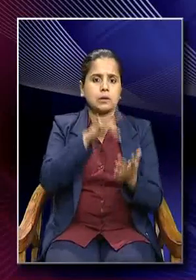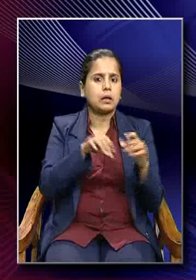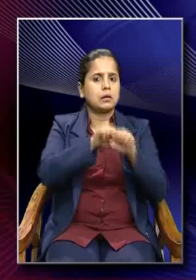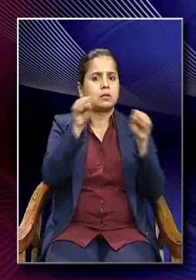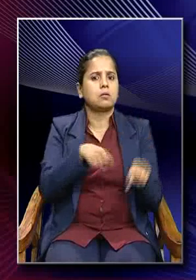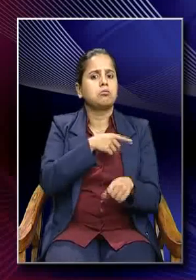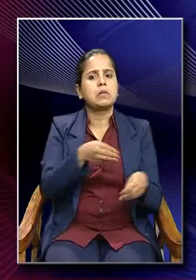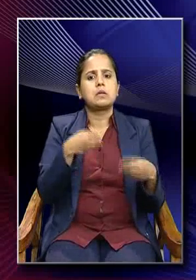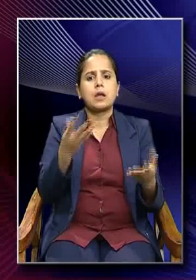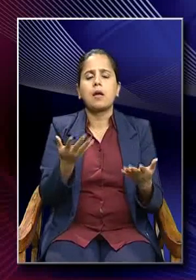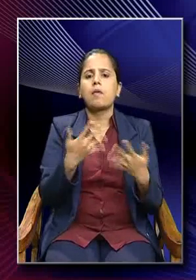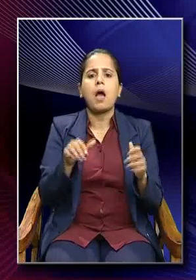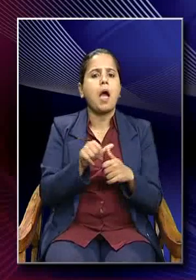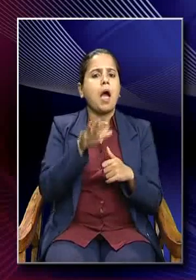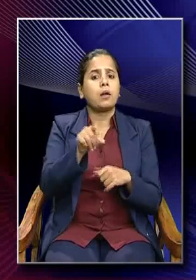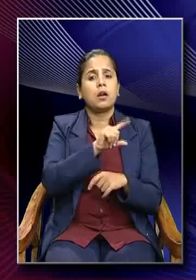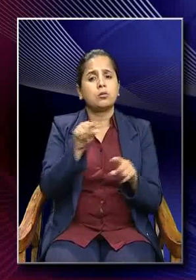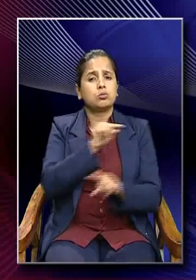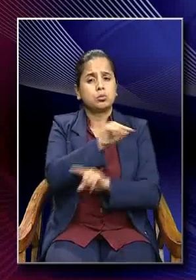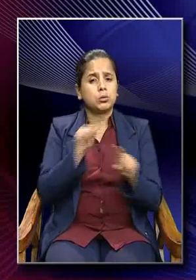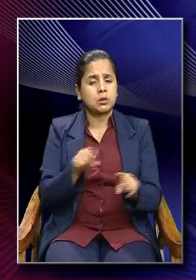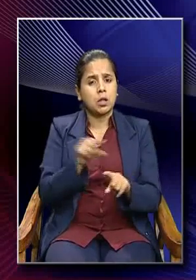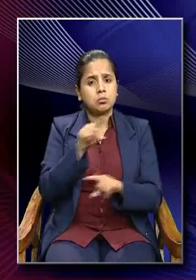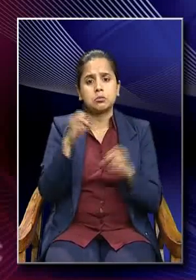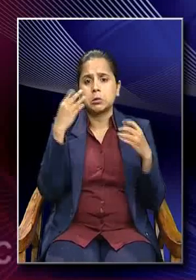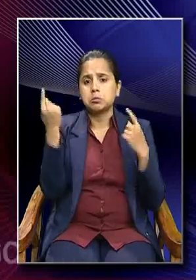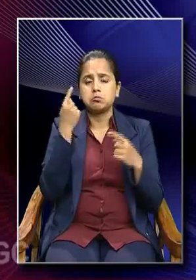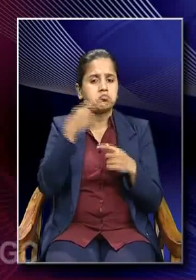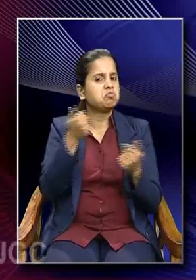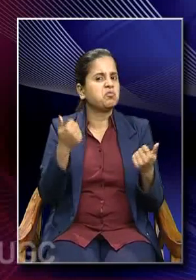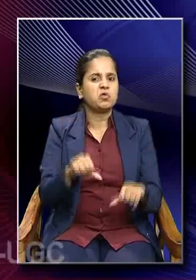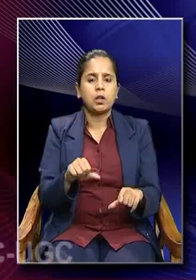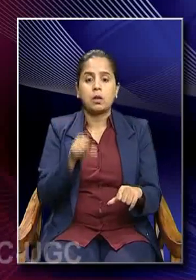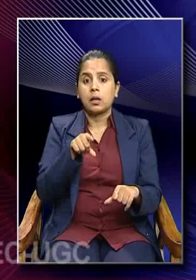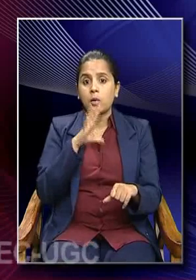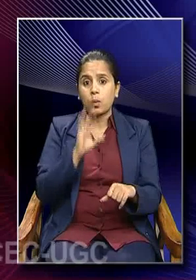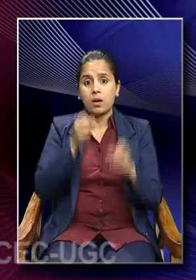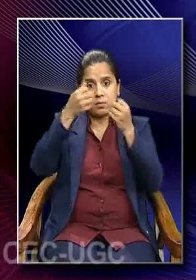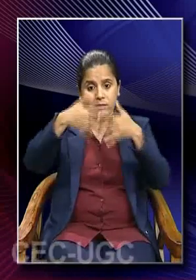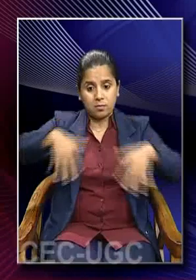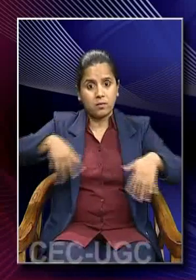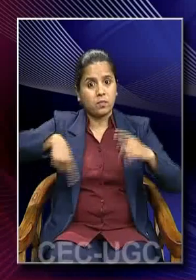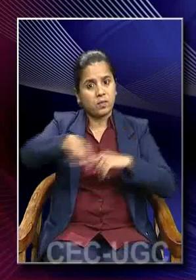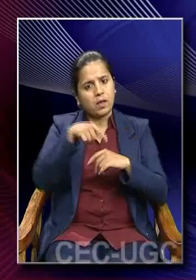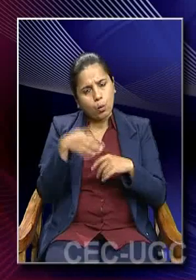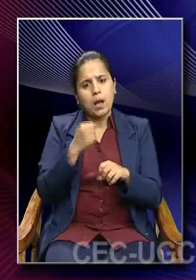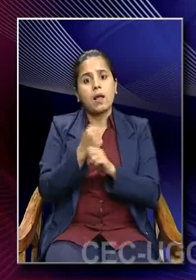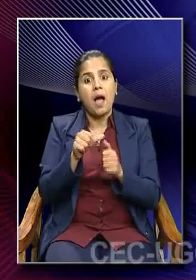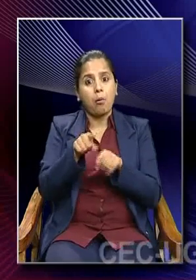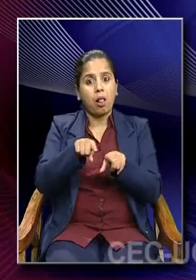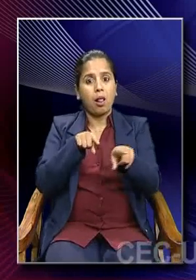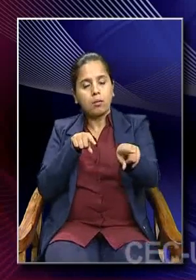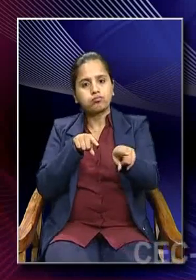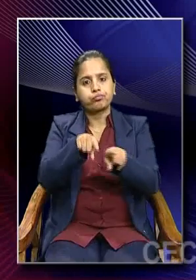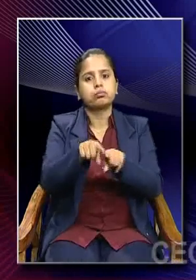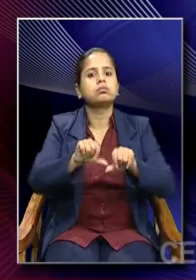provide access to the 100% access to the electricity. So such a decentralized system will fill in the gap of the